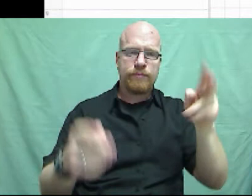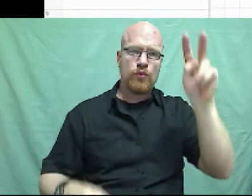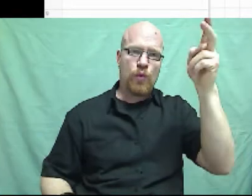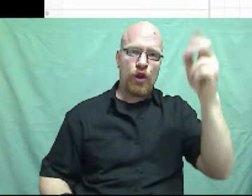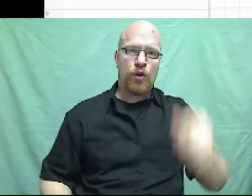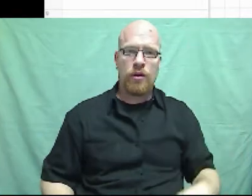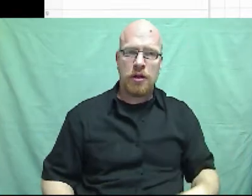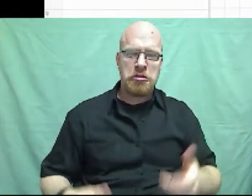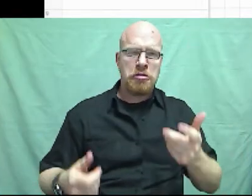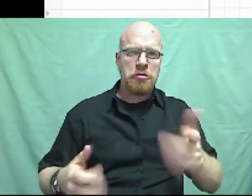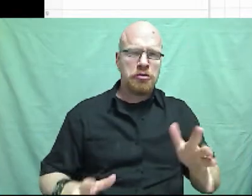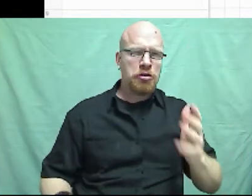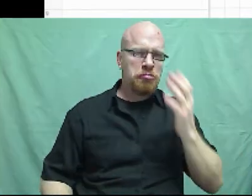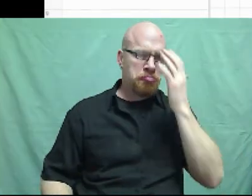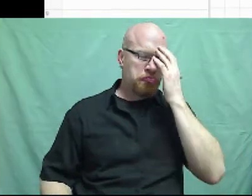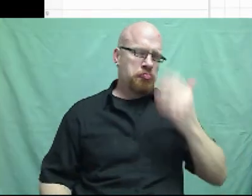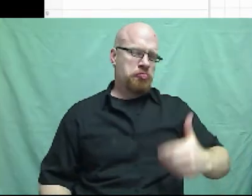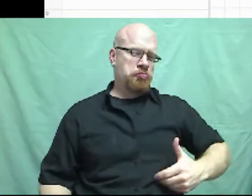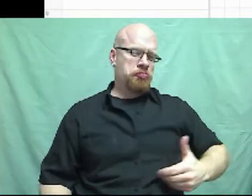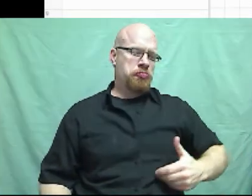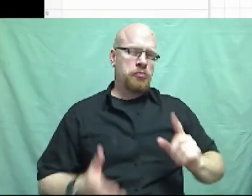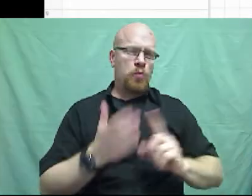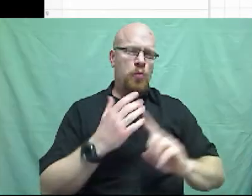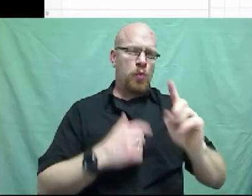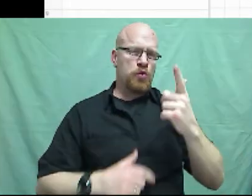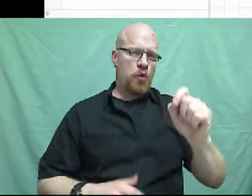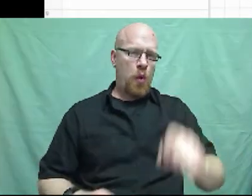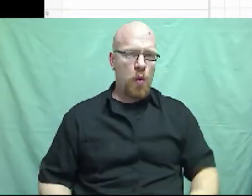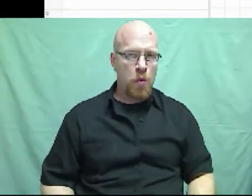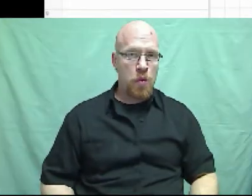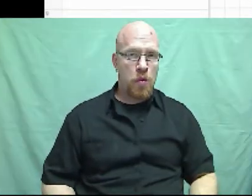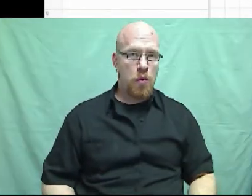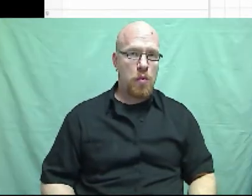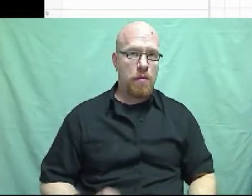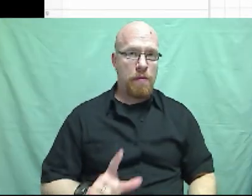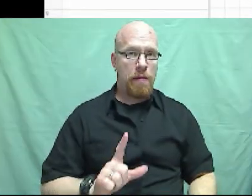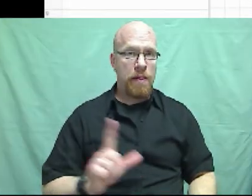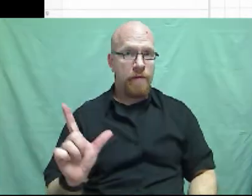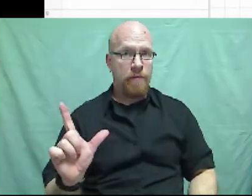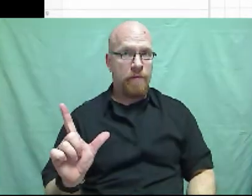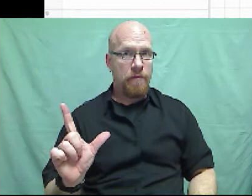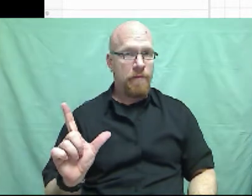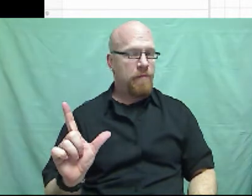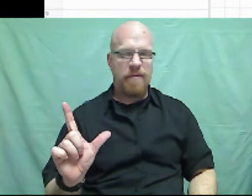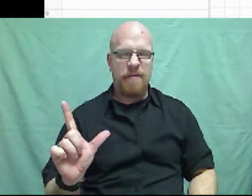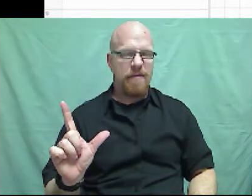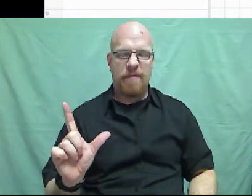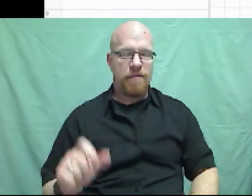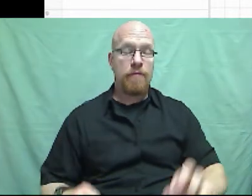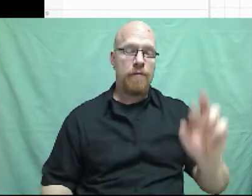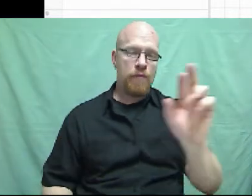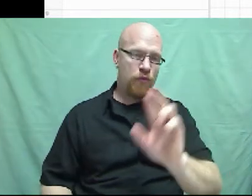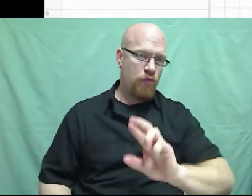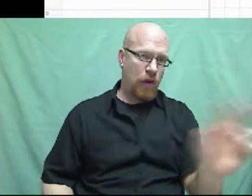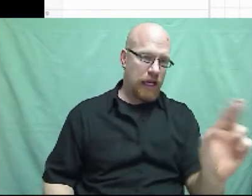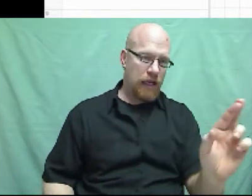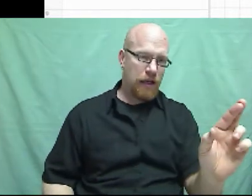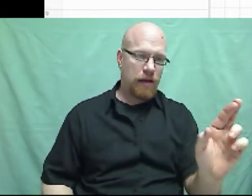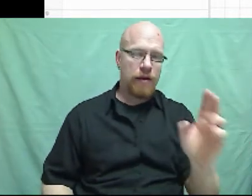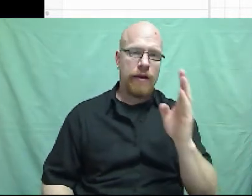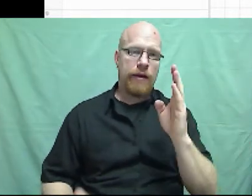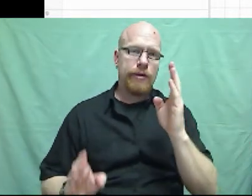The last one on the list, x minus 5 quantity squared. You should have a feeling of where this is going to